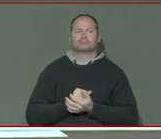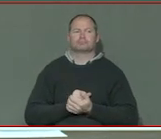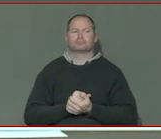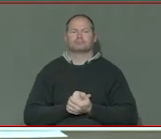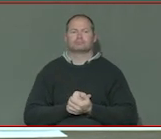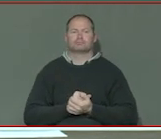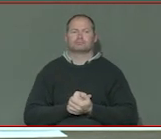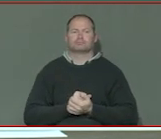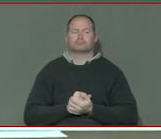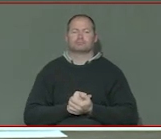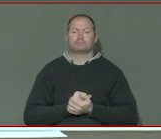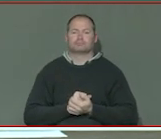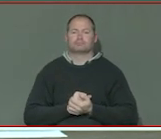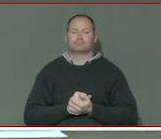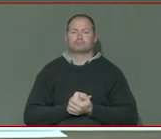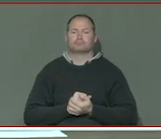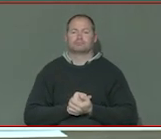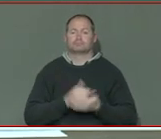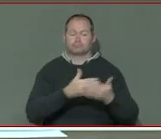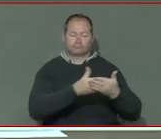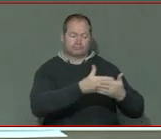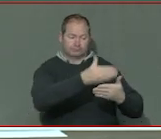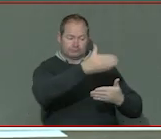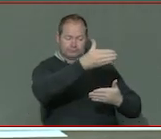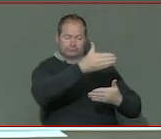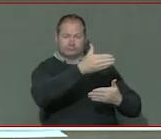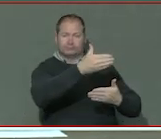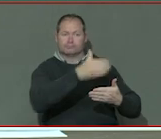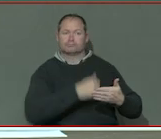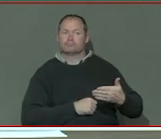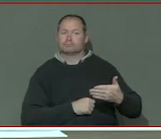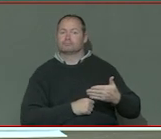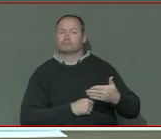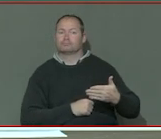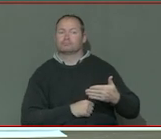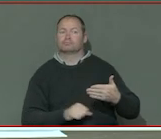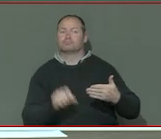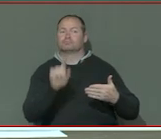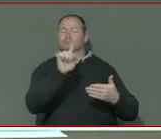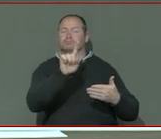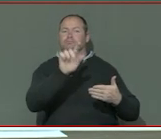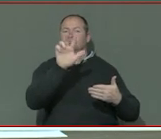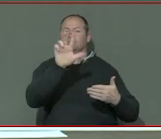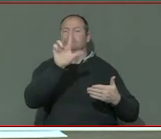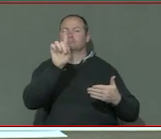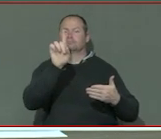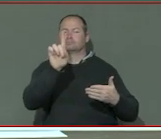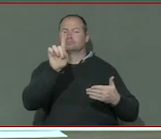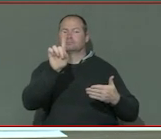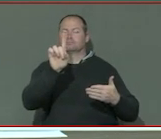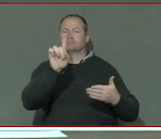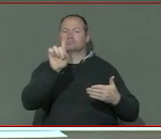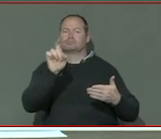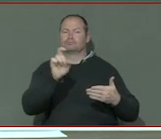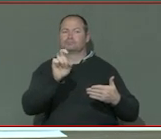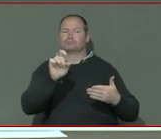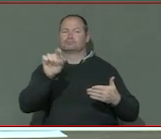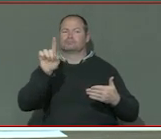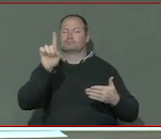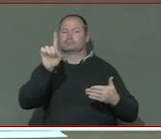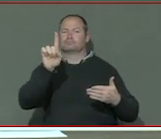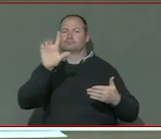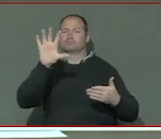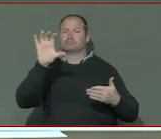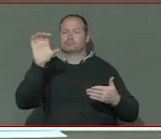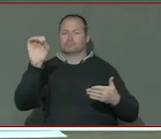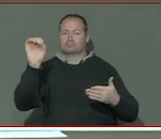And according to the statement that we received, 182,150. 50. So we can